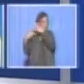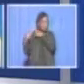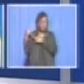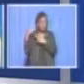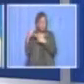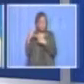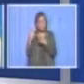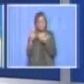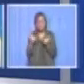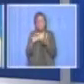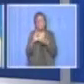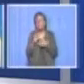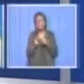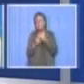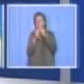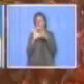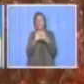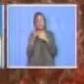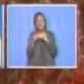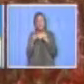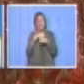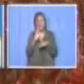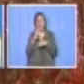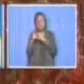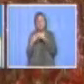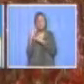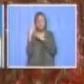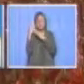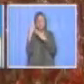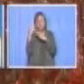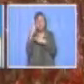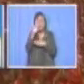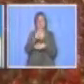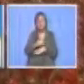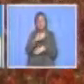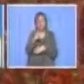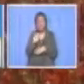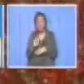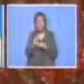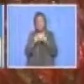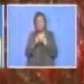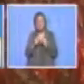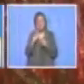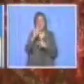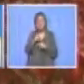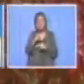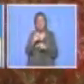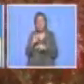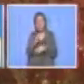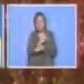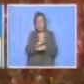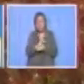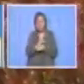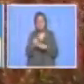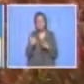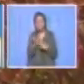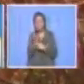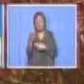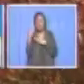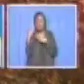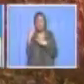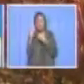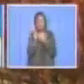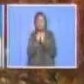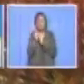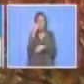Bahamian Pine. There are a number of pine islands located through the Bahamas, spotting trees just like this one. But is enough